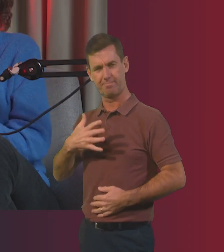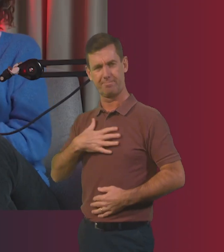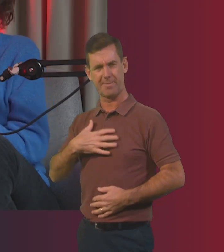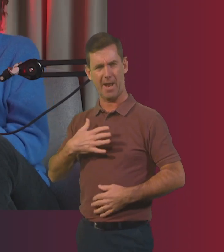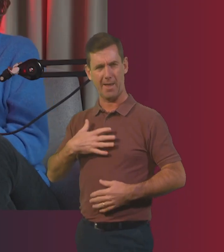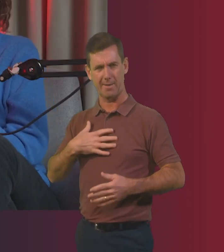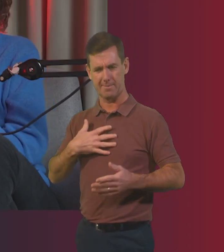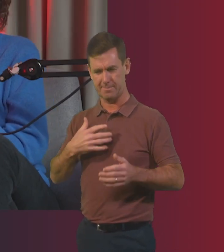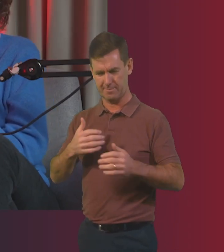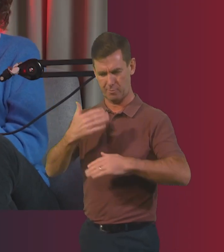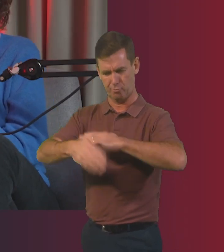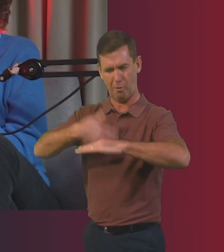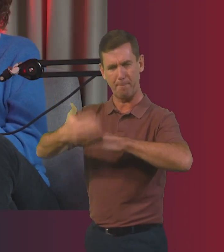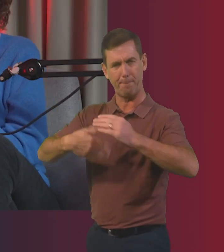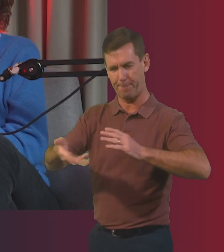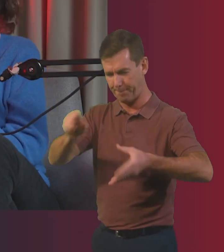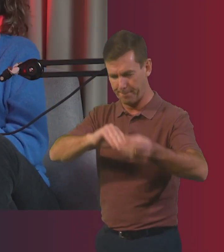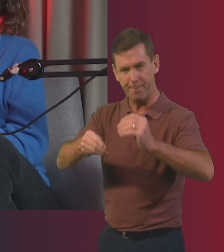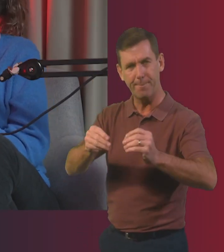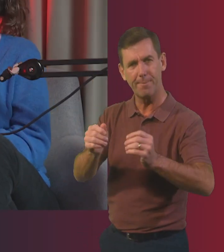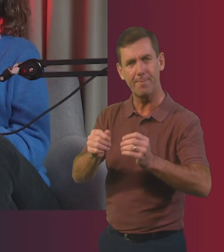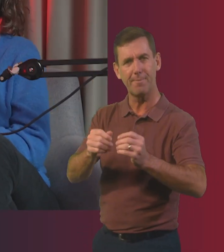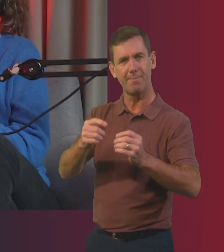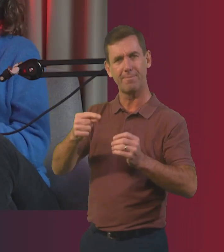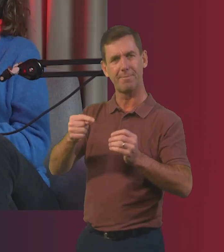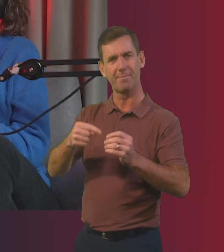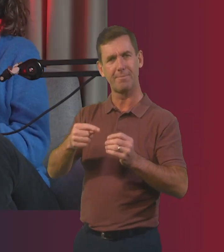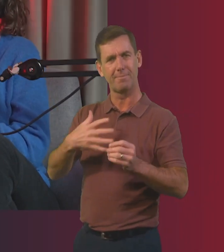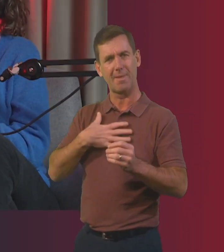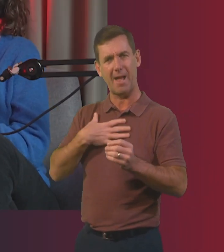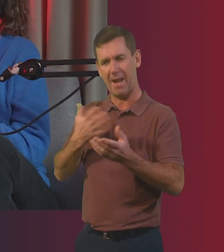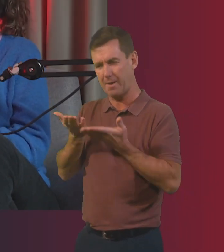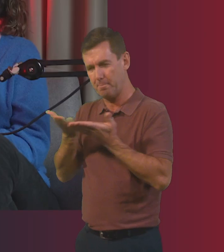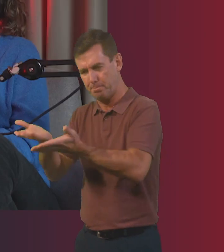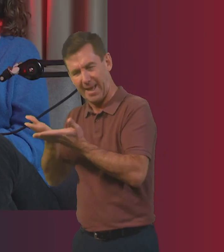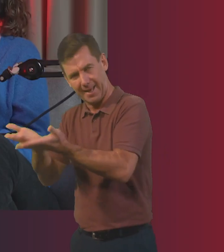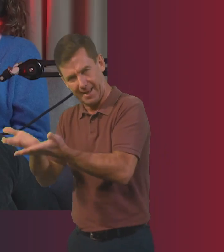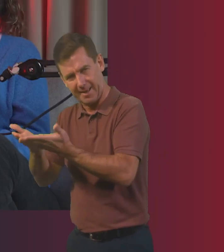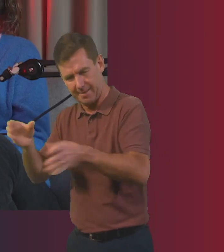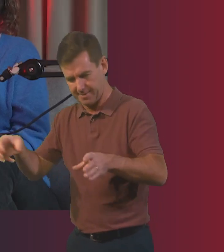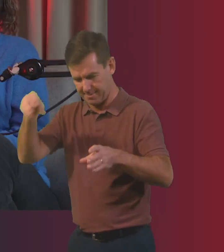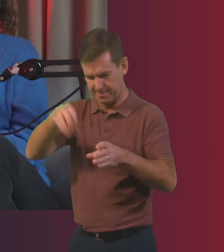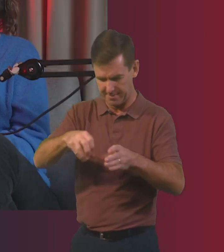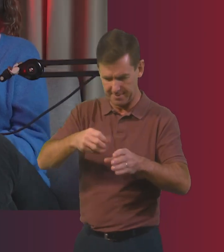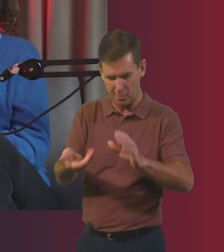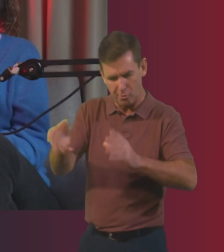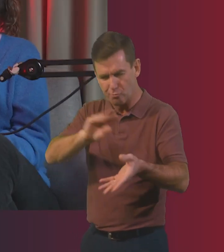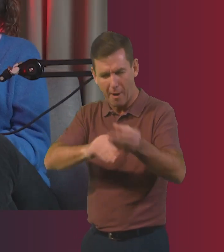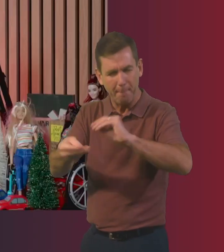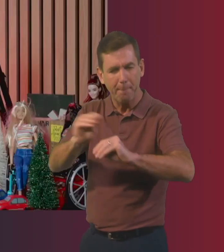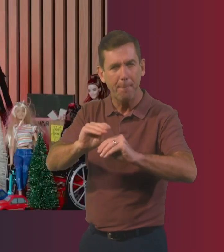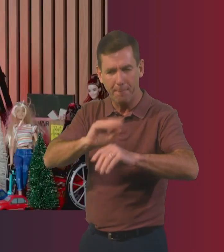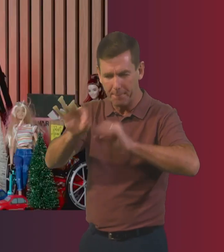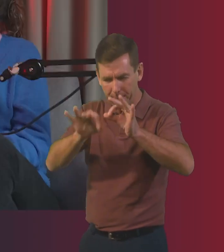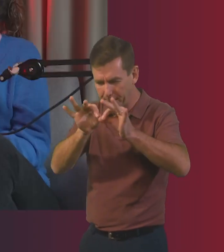obviously, and just baking things and wrapping it up in a nice little bow. Yep. Or you can make jams and things.